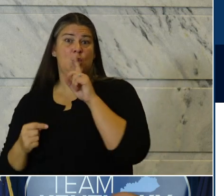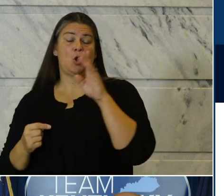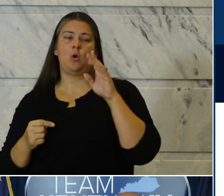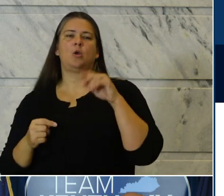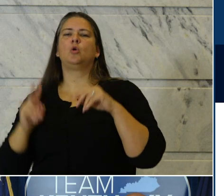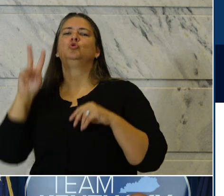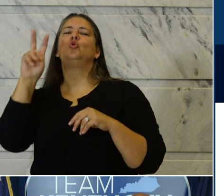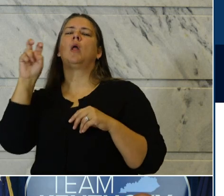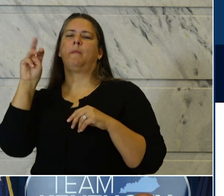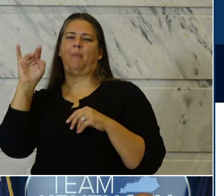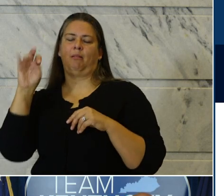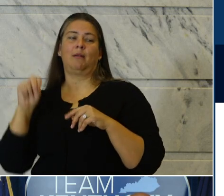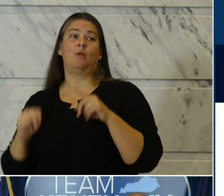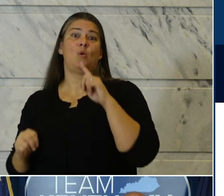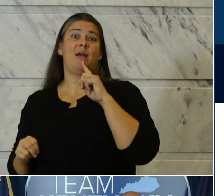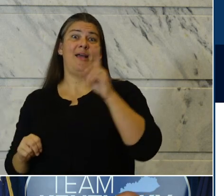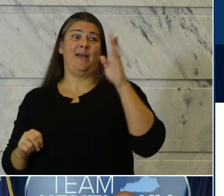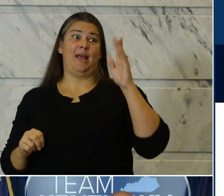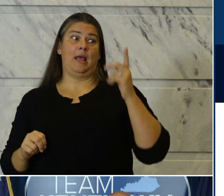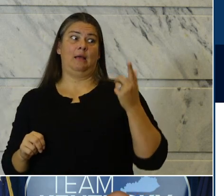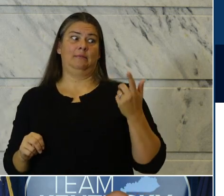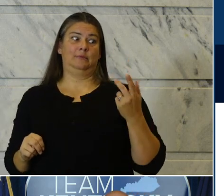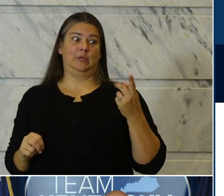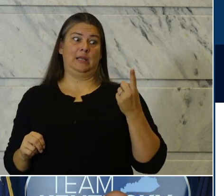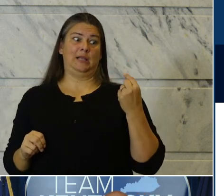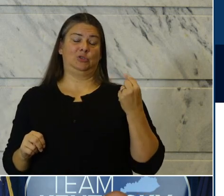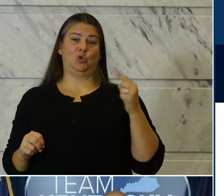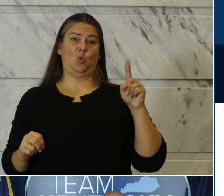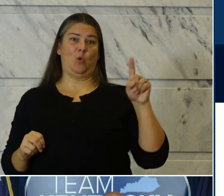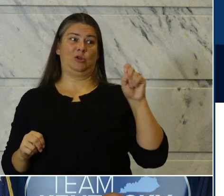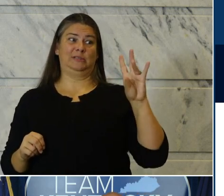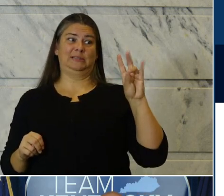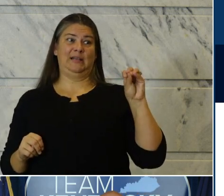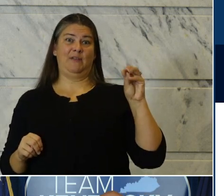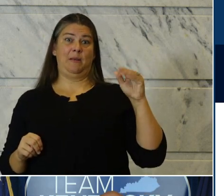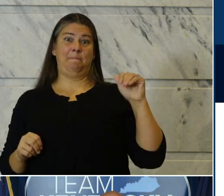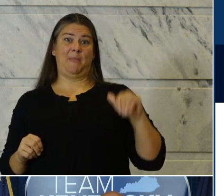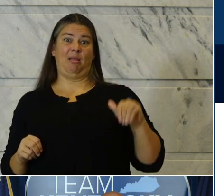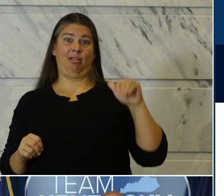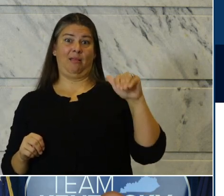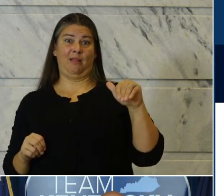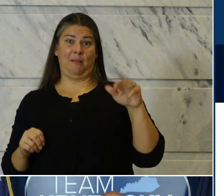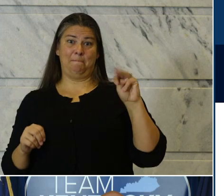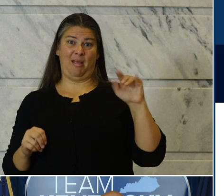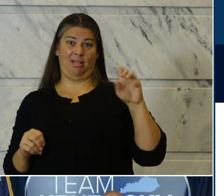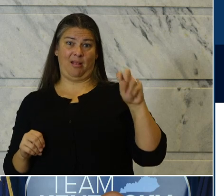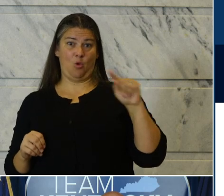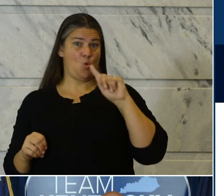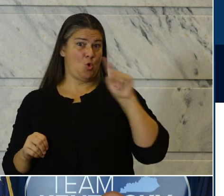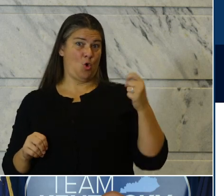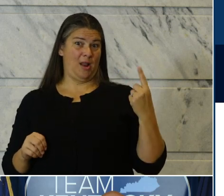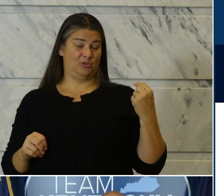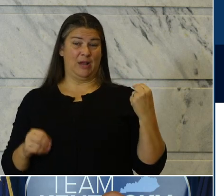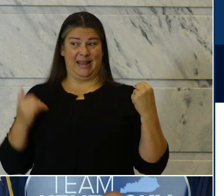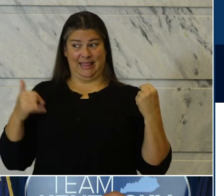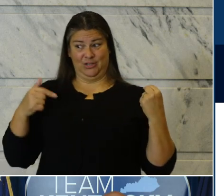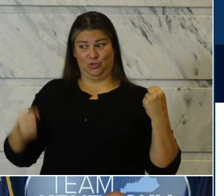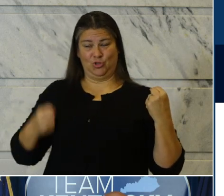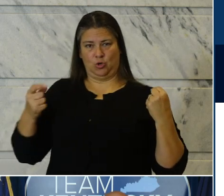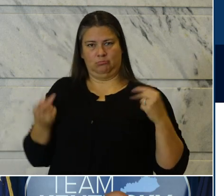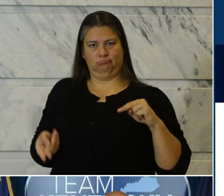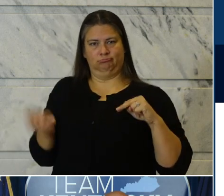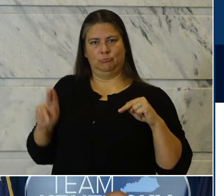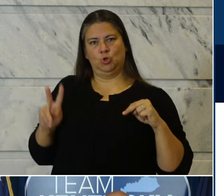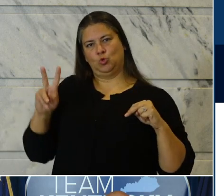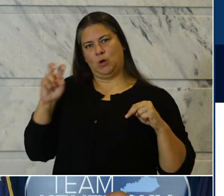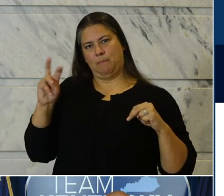year before, and even that was apparently a peak of sorts. You have to go out and get your flu shot. Let's make sure we use all those